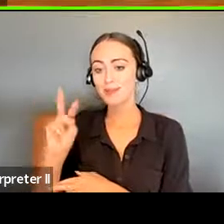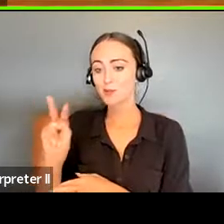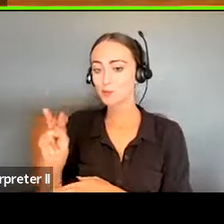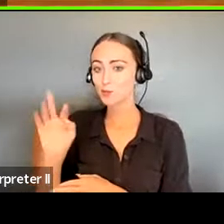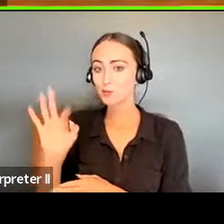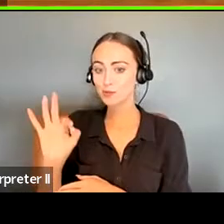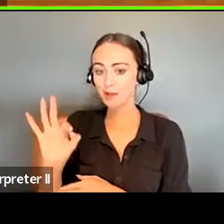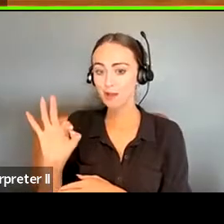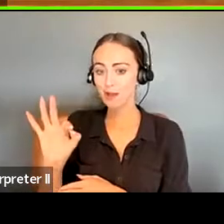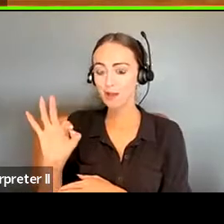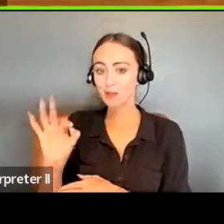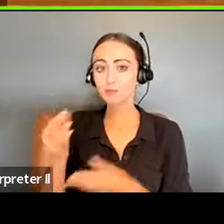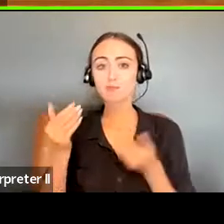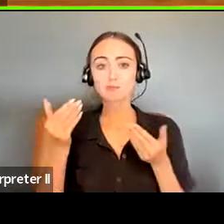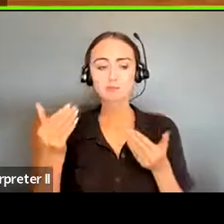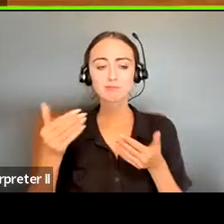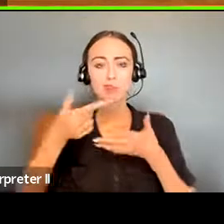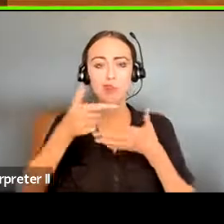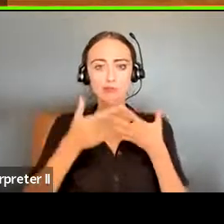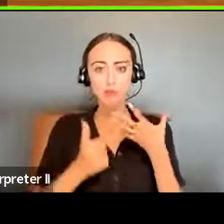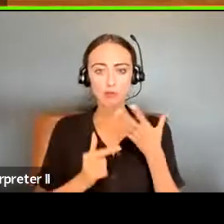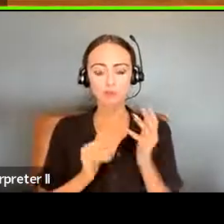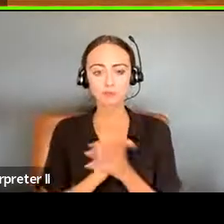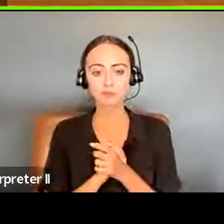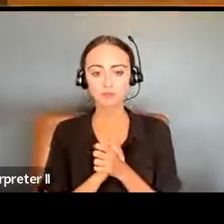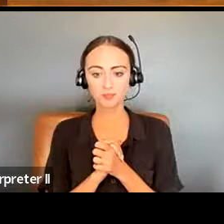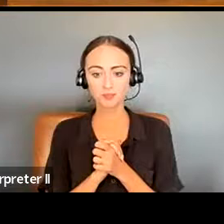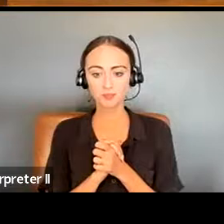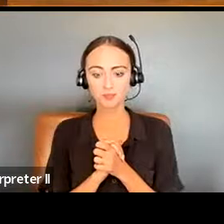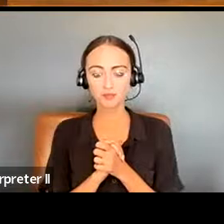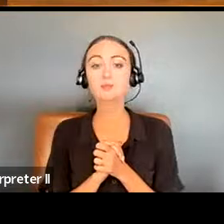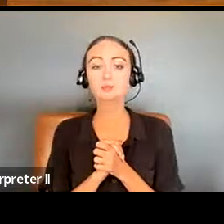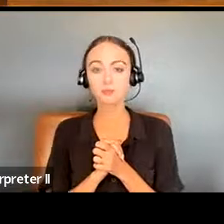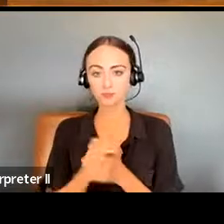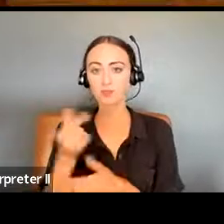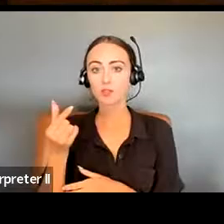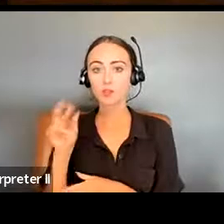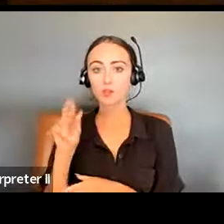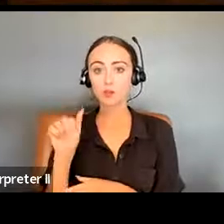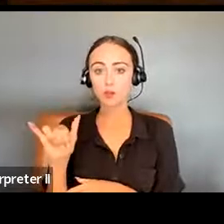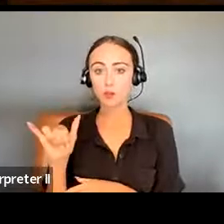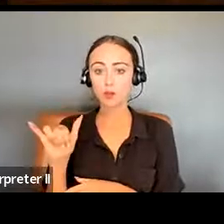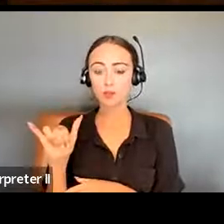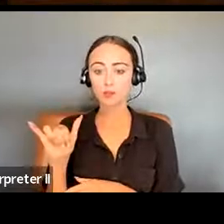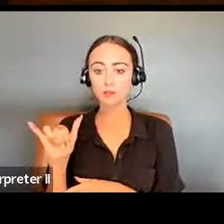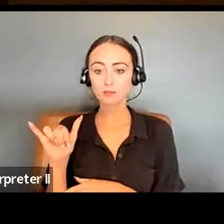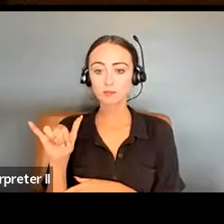24-929. Madam Secretary, would you call the roll? Councilmember Gray,